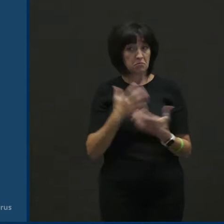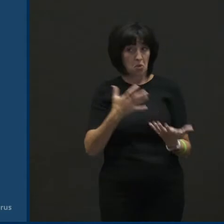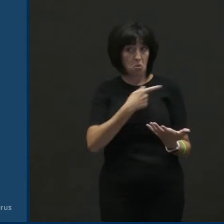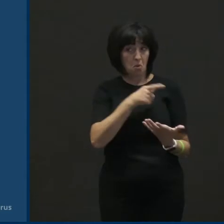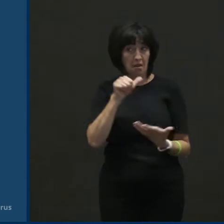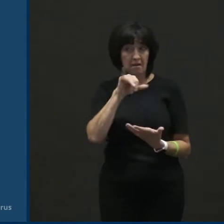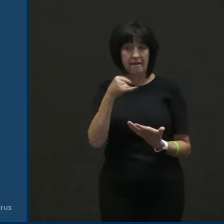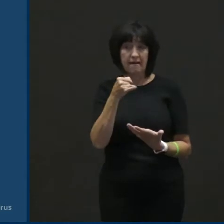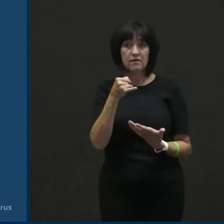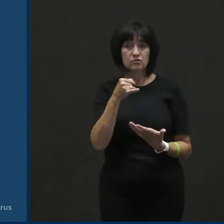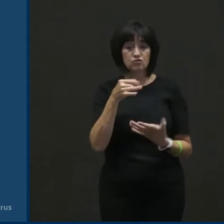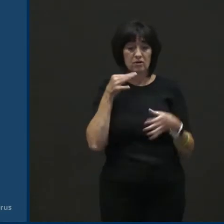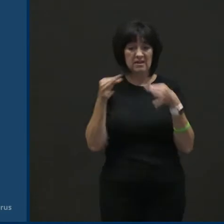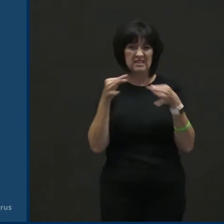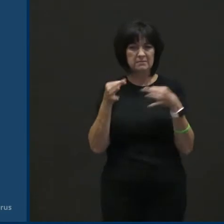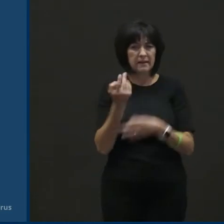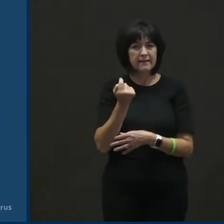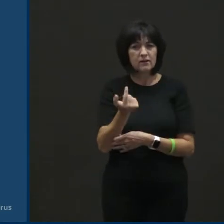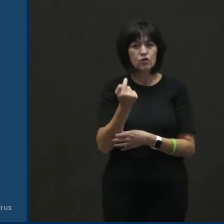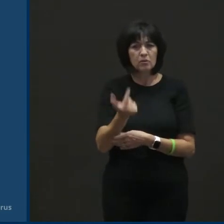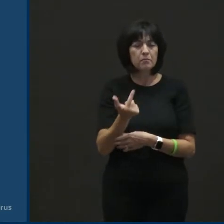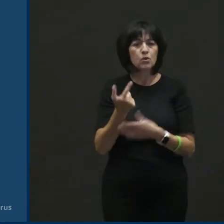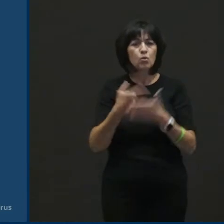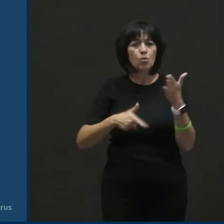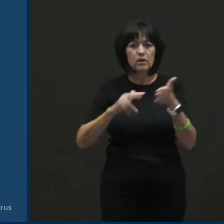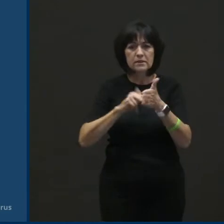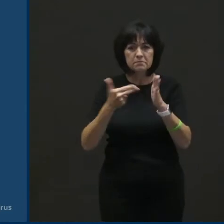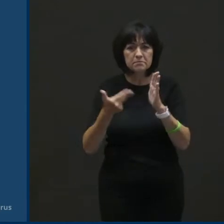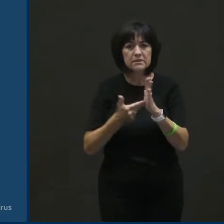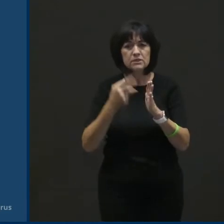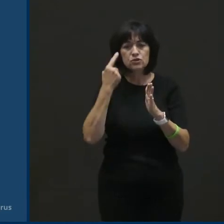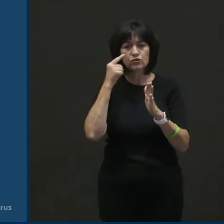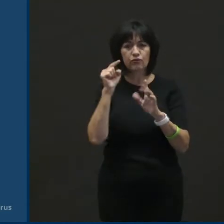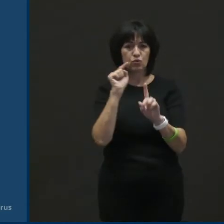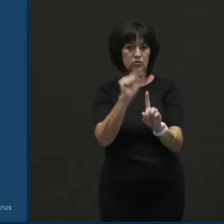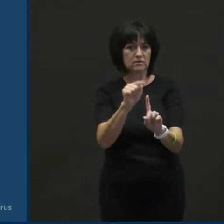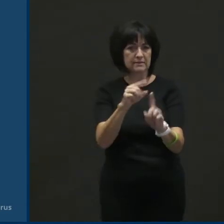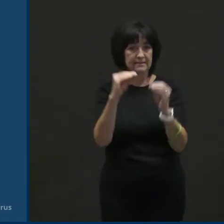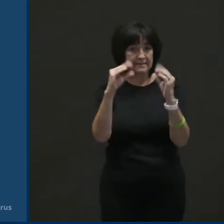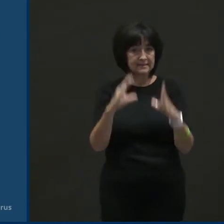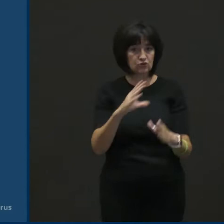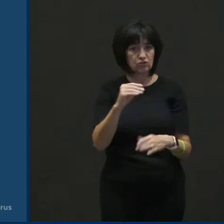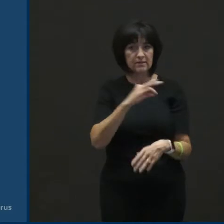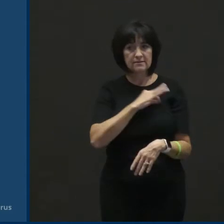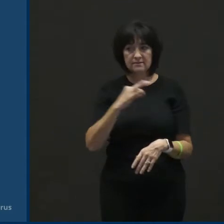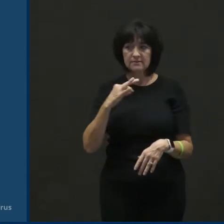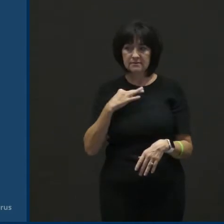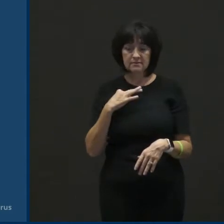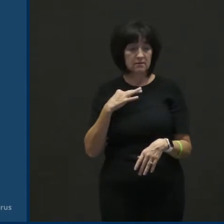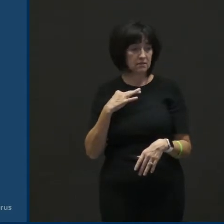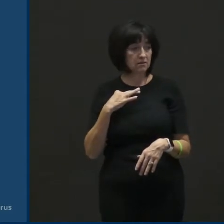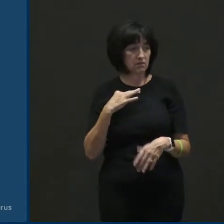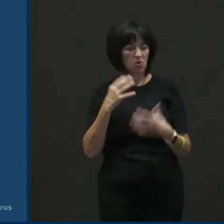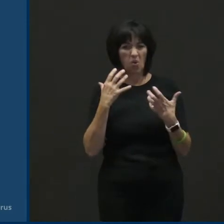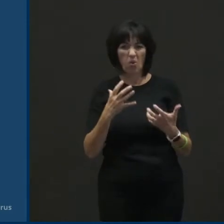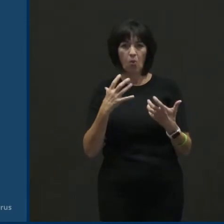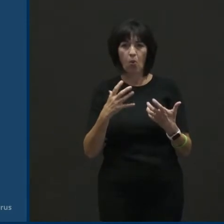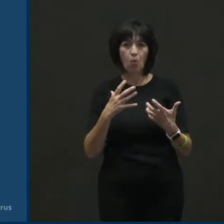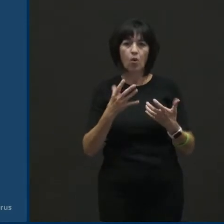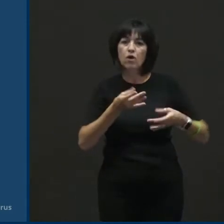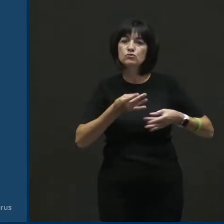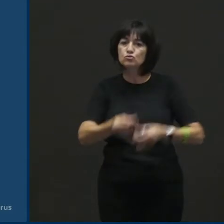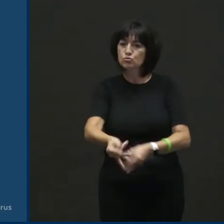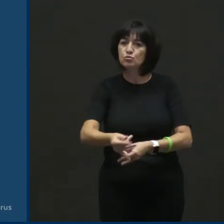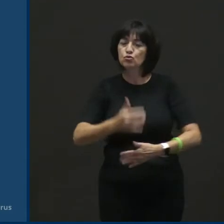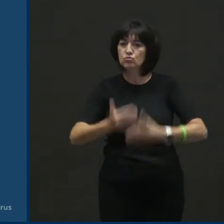explain a little bit what it entails for the teachers and staff, a very seamless way of doing it and a good